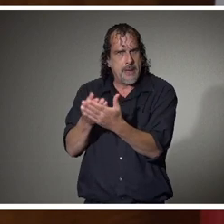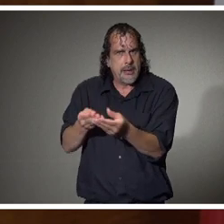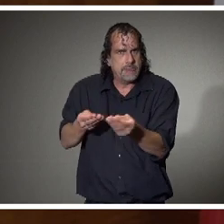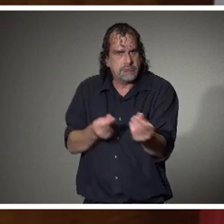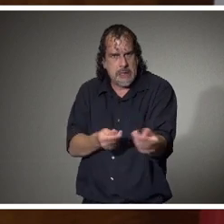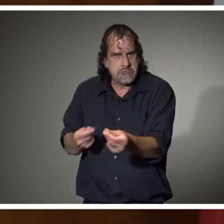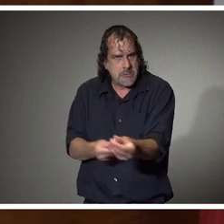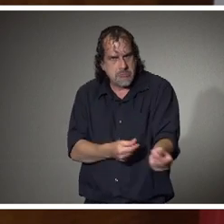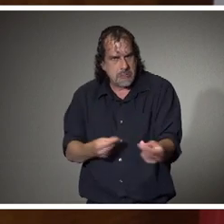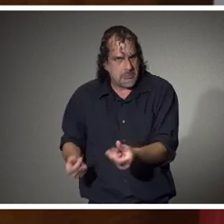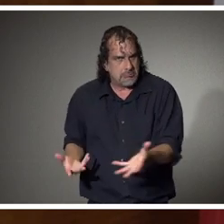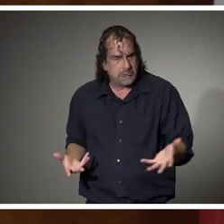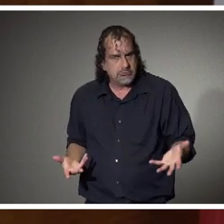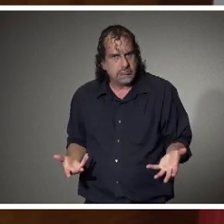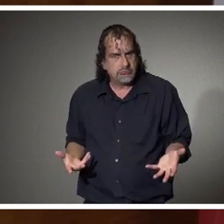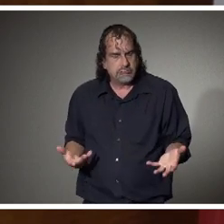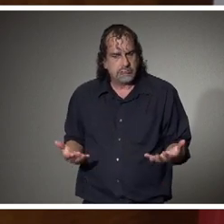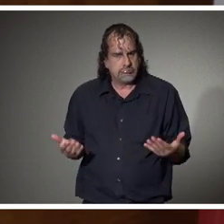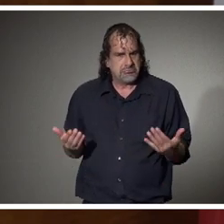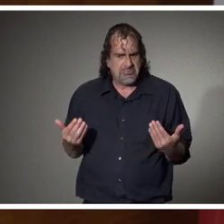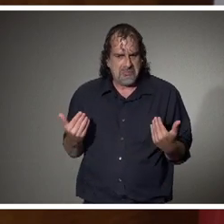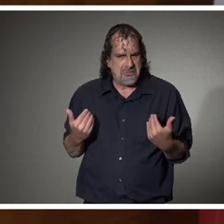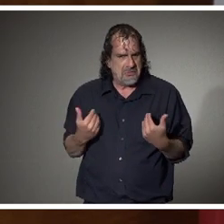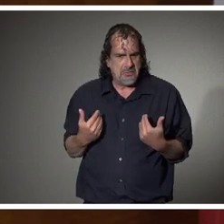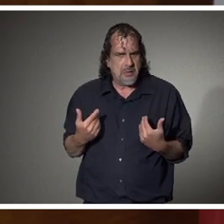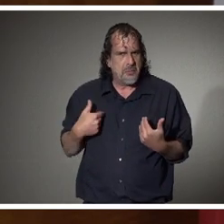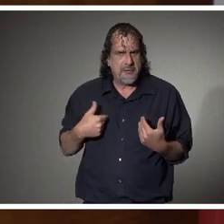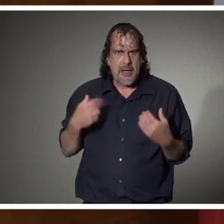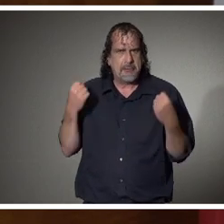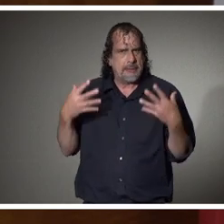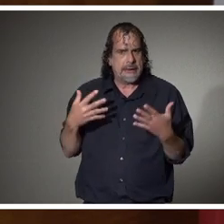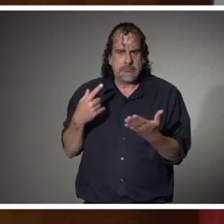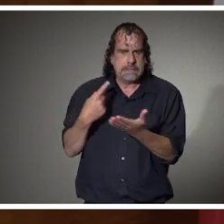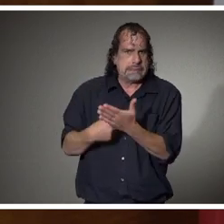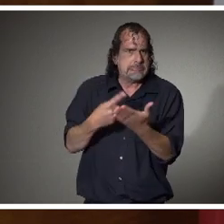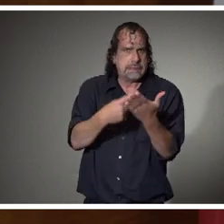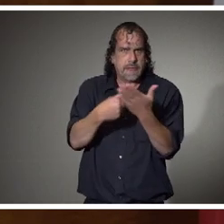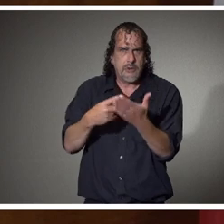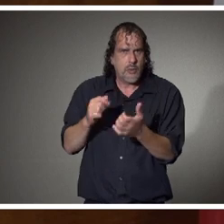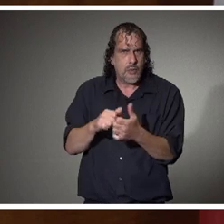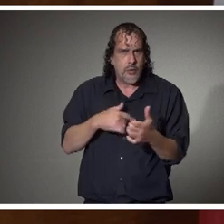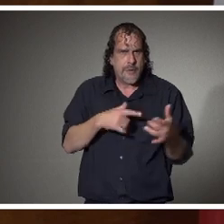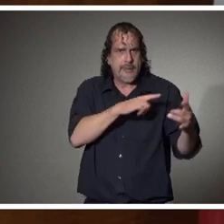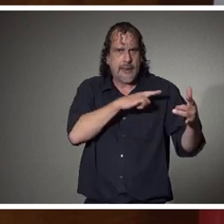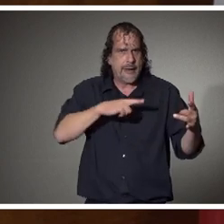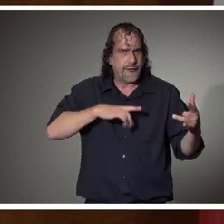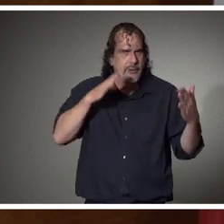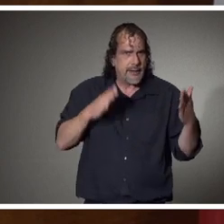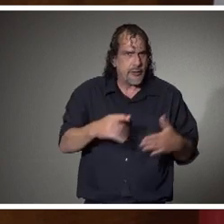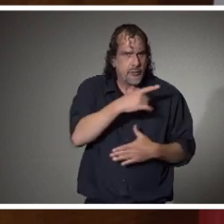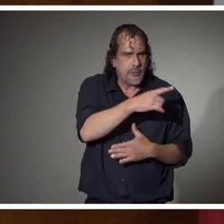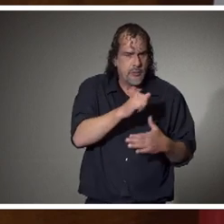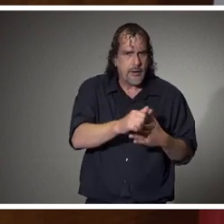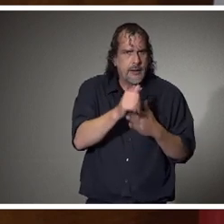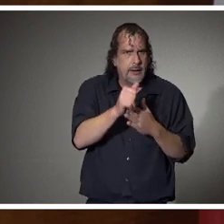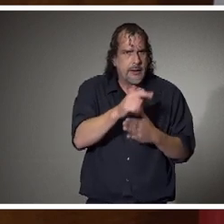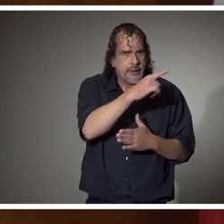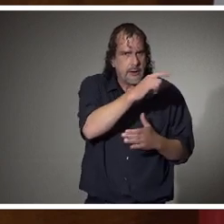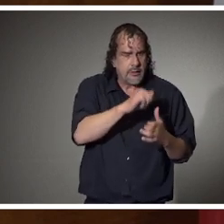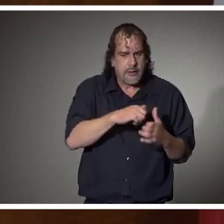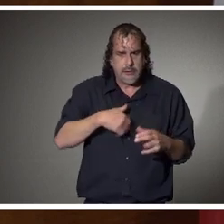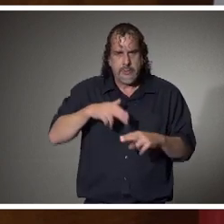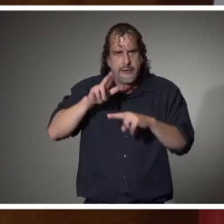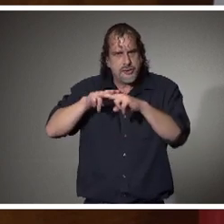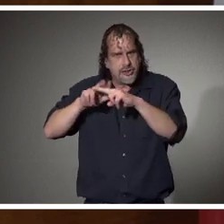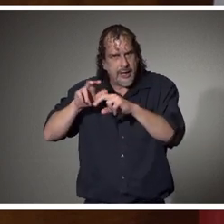spent. We have had many conversations with individual legislators, with the leadership, with the chairman of